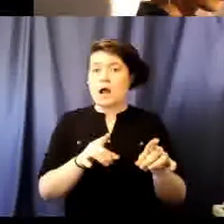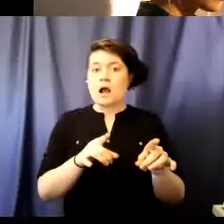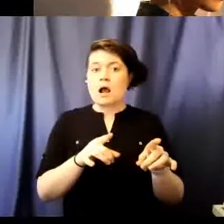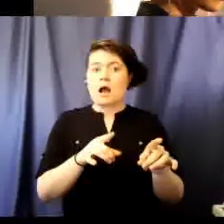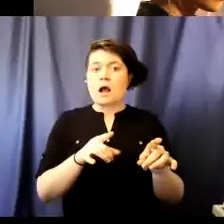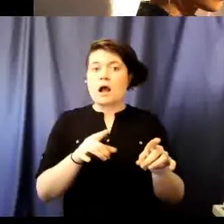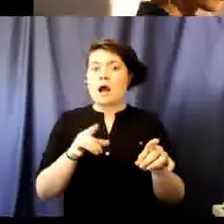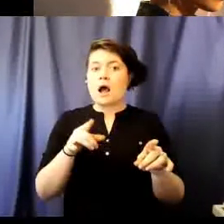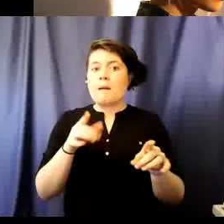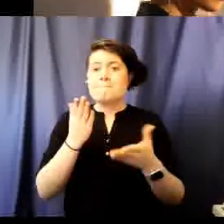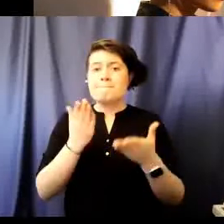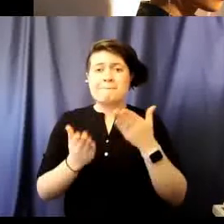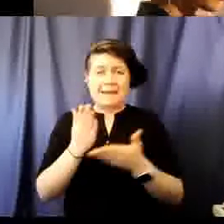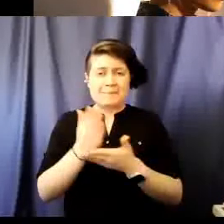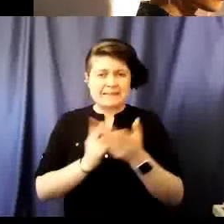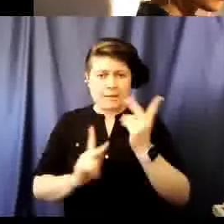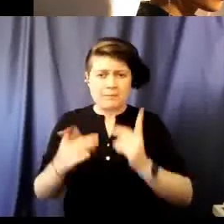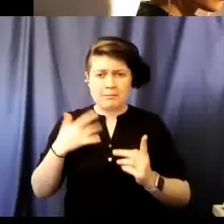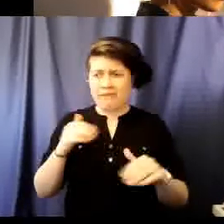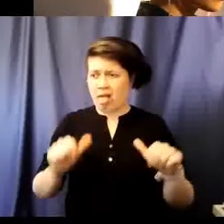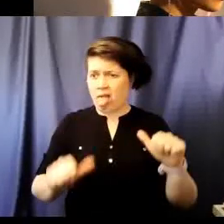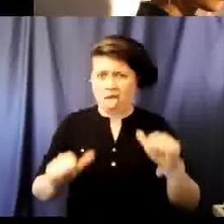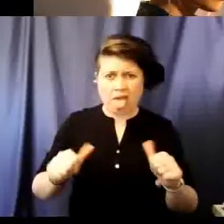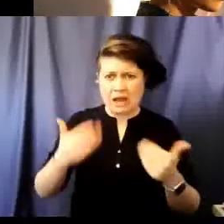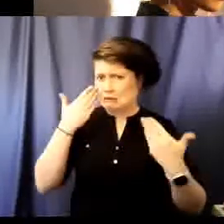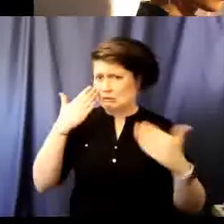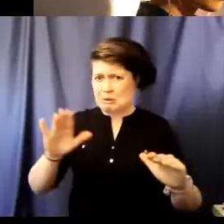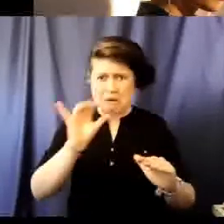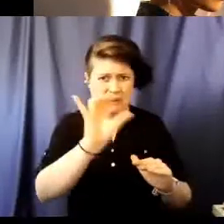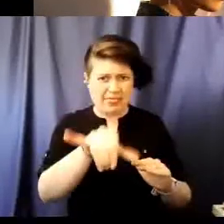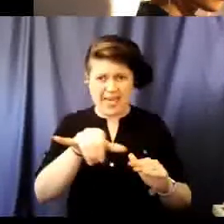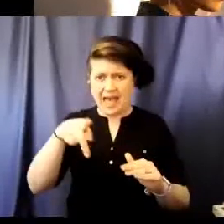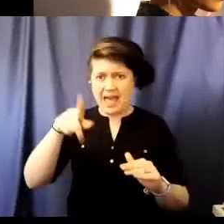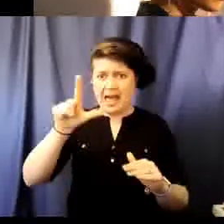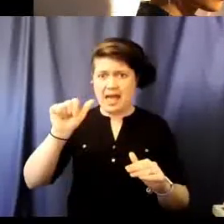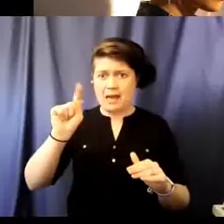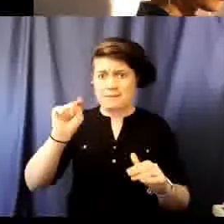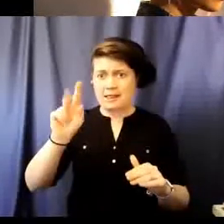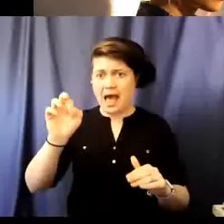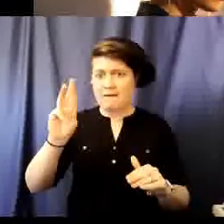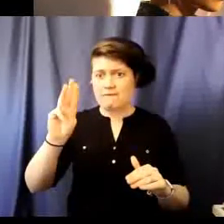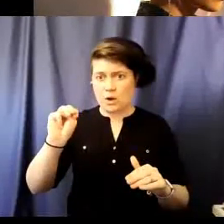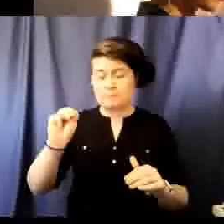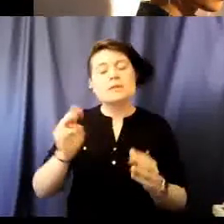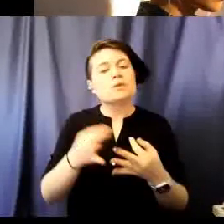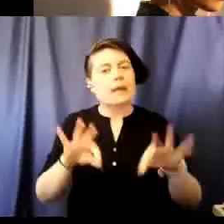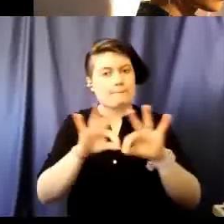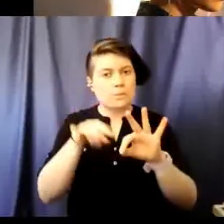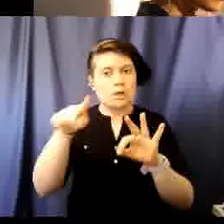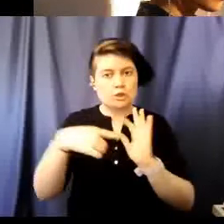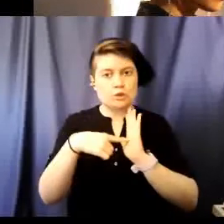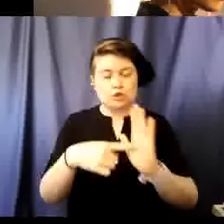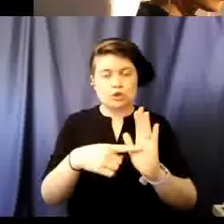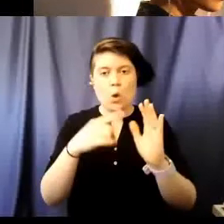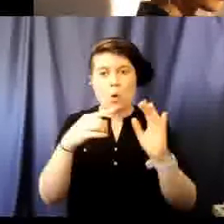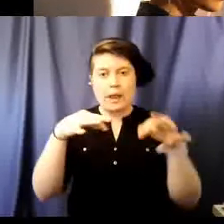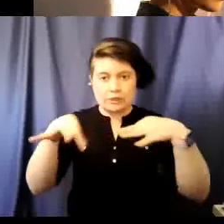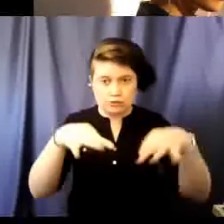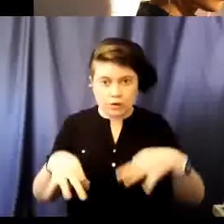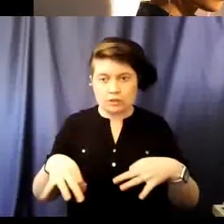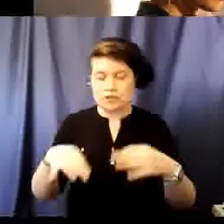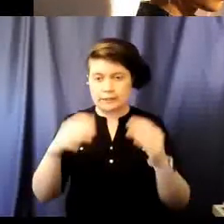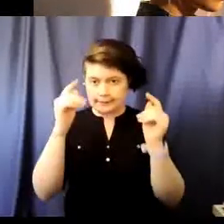new platform for the group. So it's important that advocates provide both instructions and tutorials for how to access the